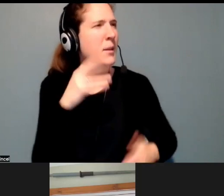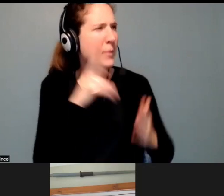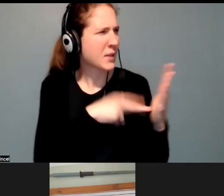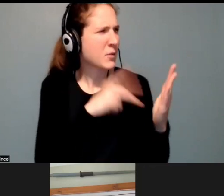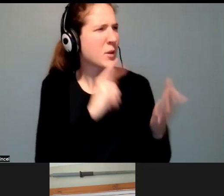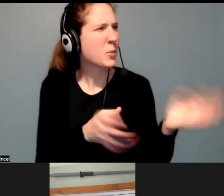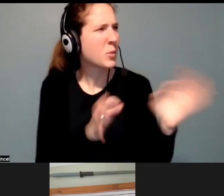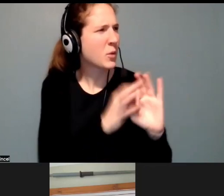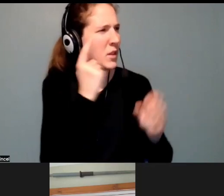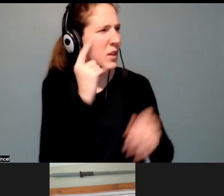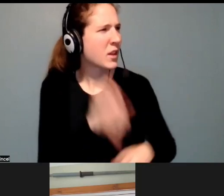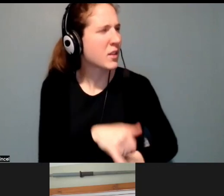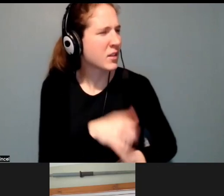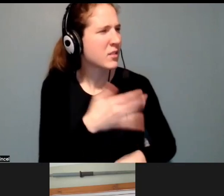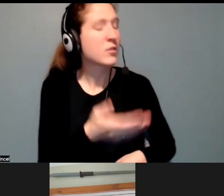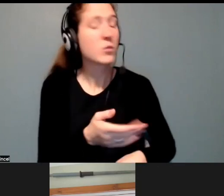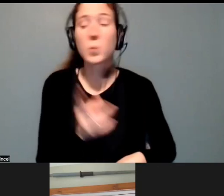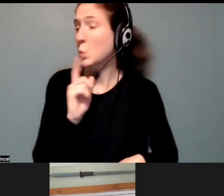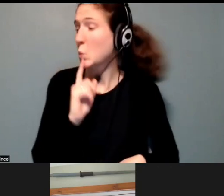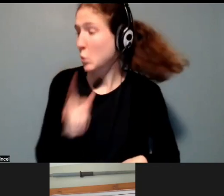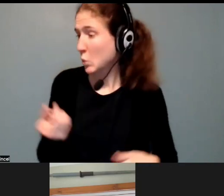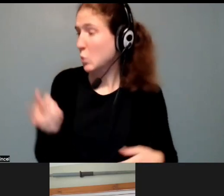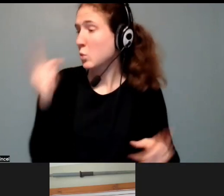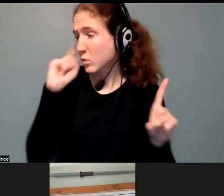that. Yeah, that's true.